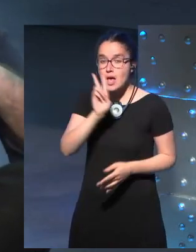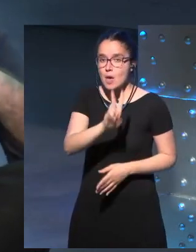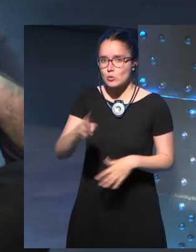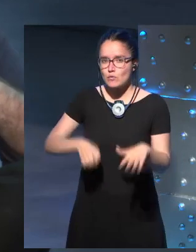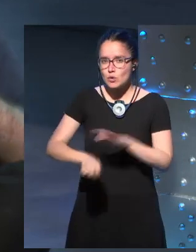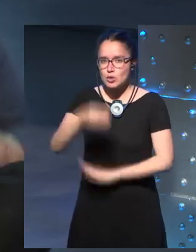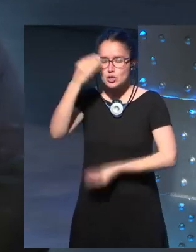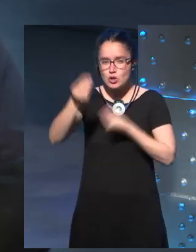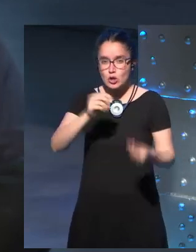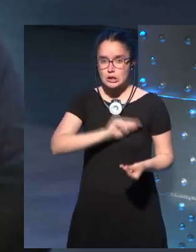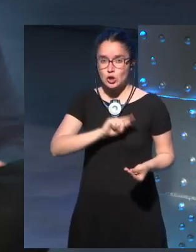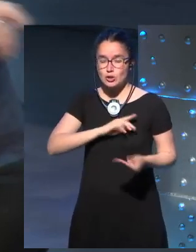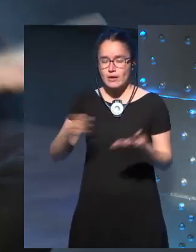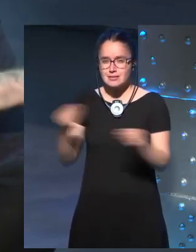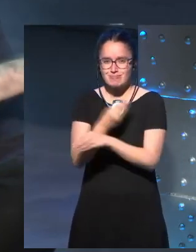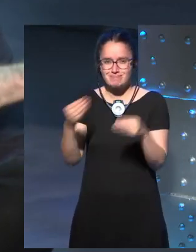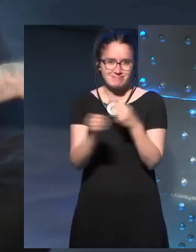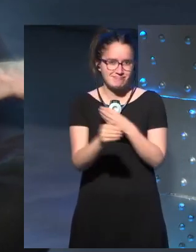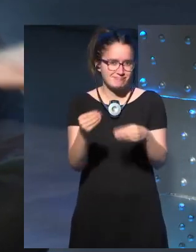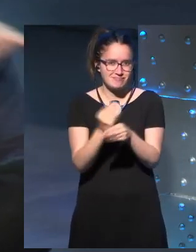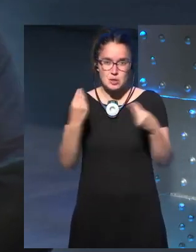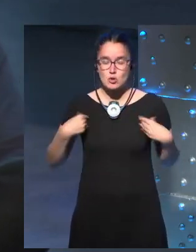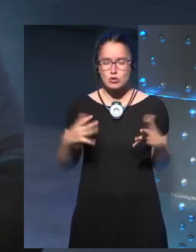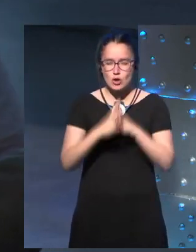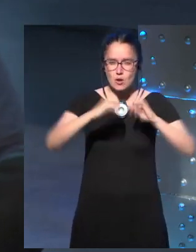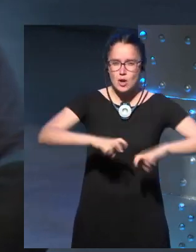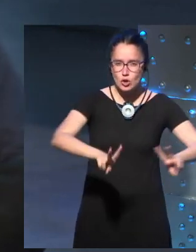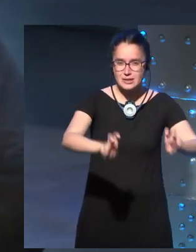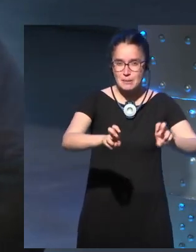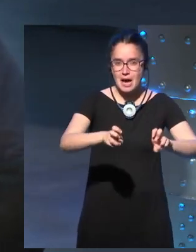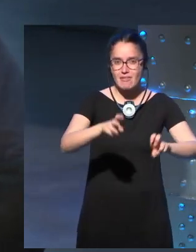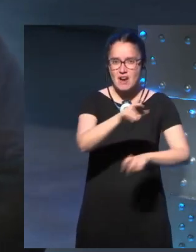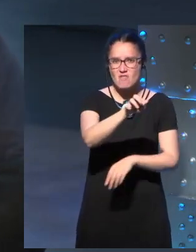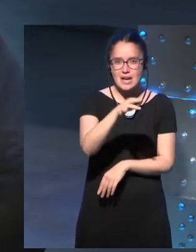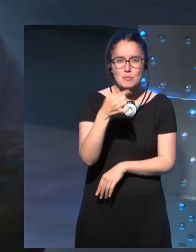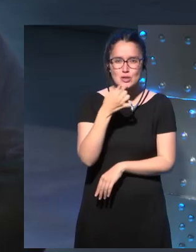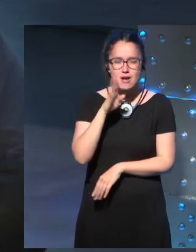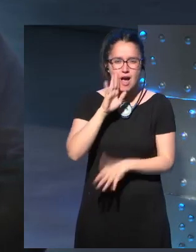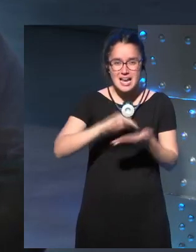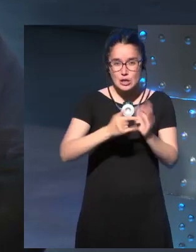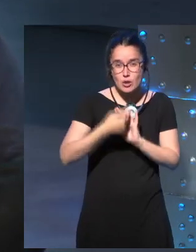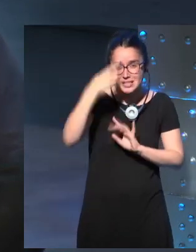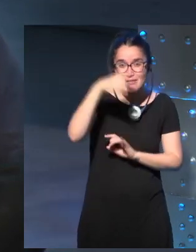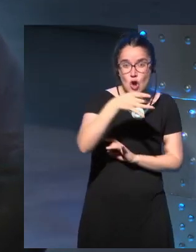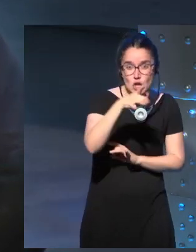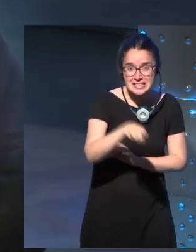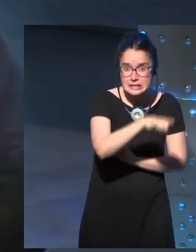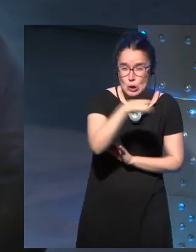those contradictions about the world. I agree with you about VAR. I think VAR is